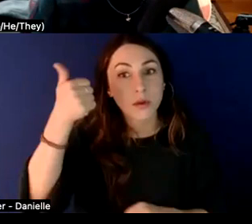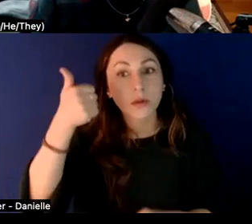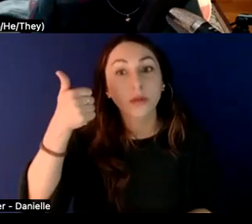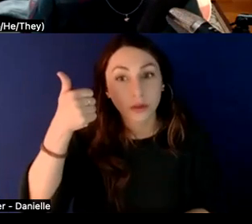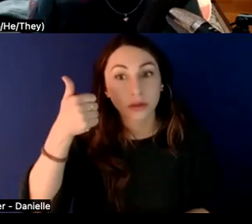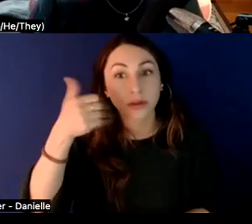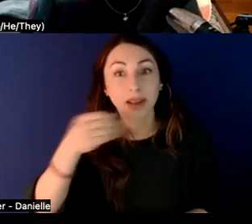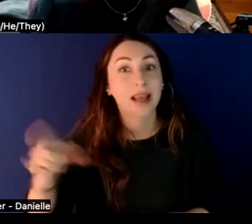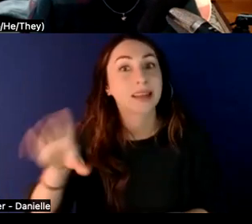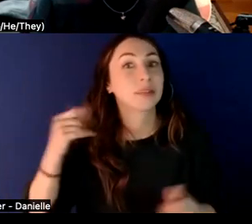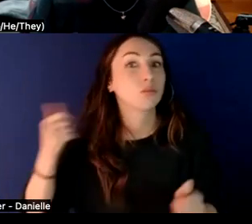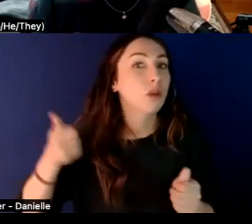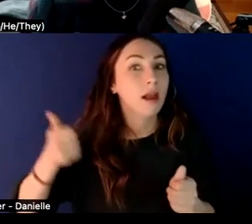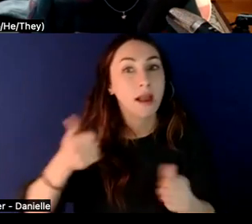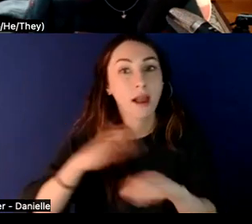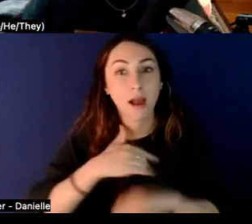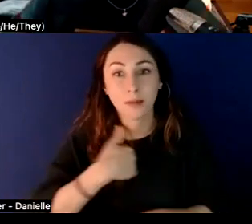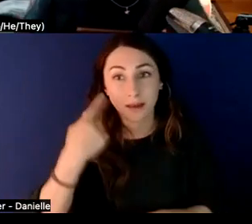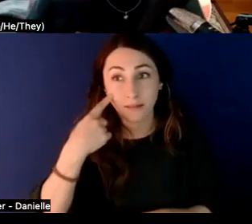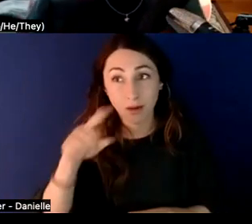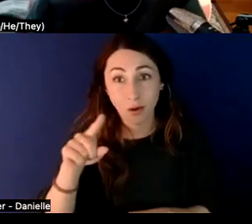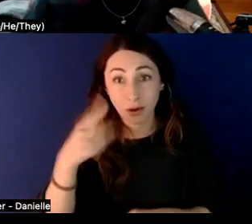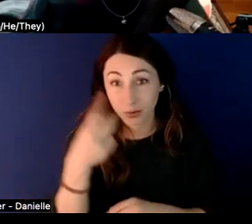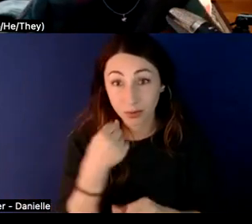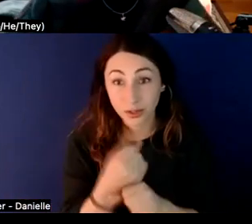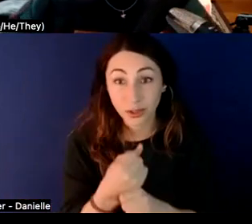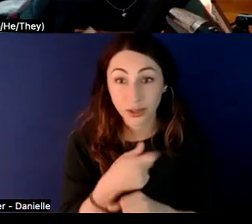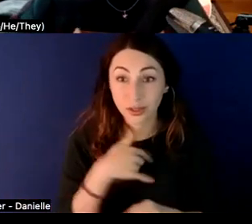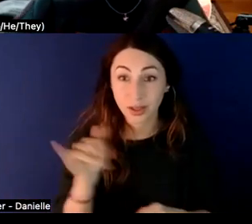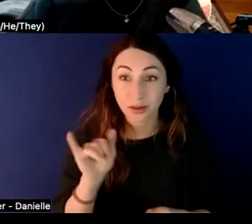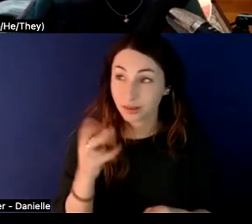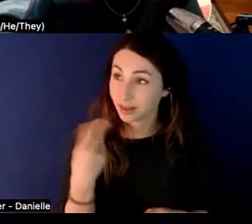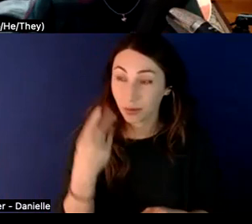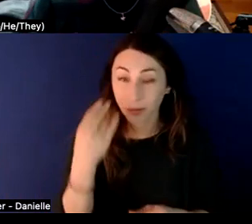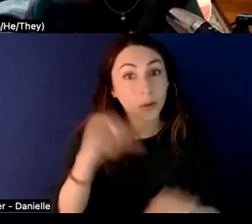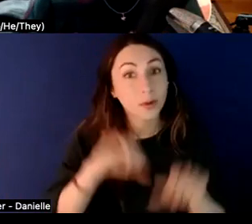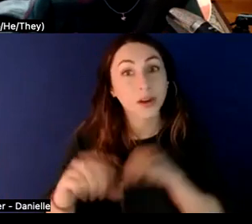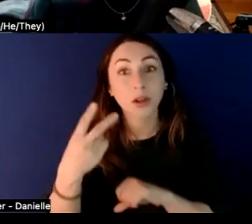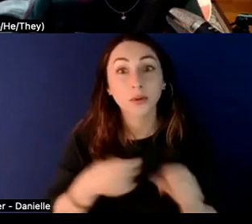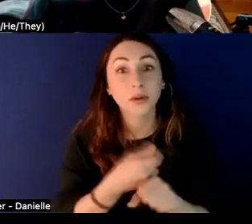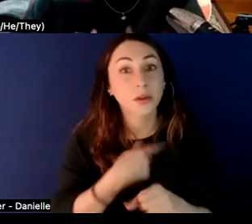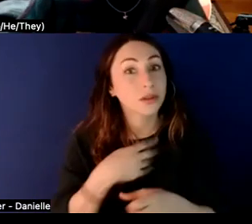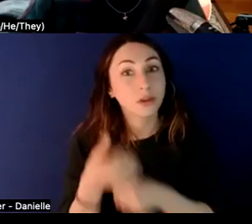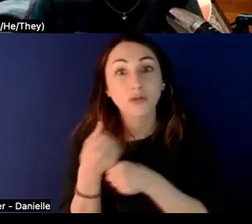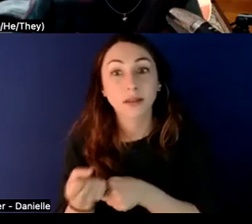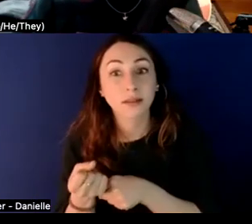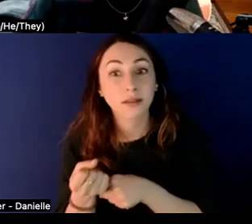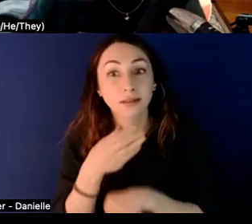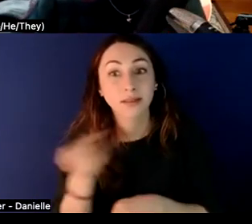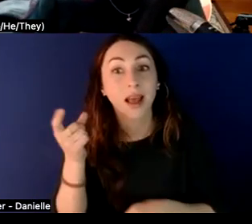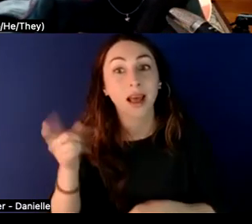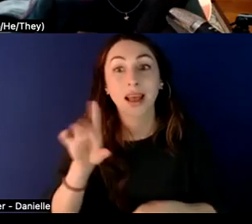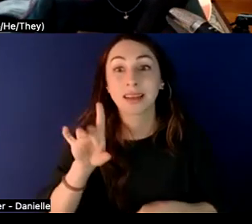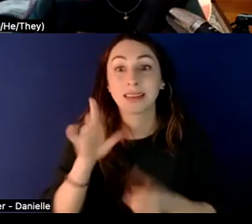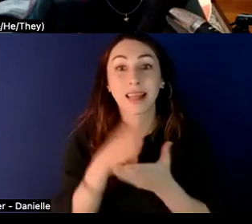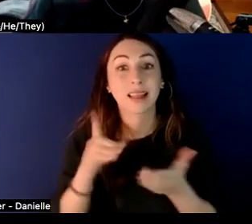preyed on me for 2 years. And I was like, we've known each other for 2 years. I trust this person. And they did things to my